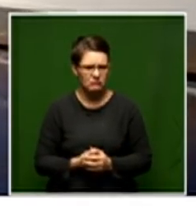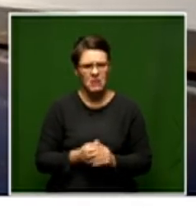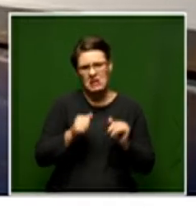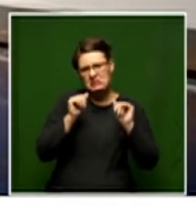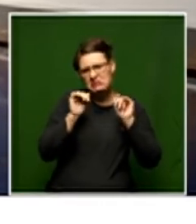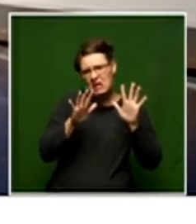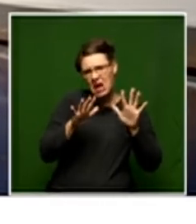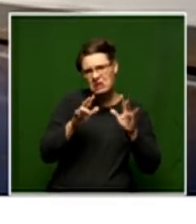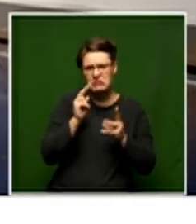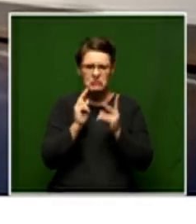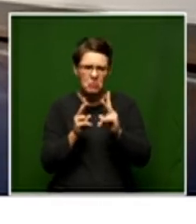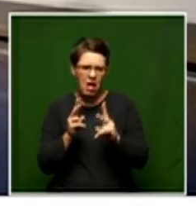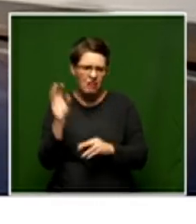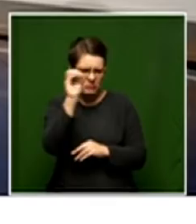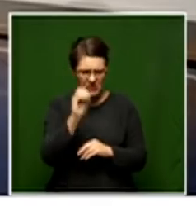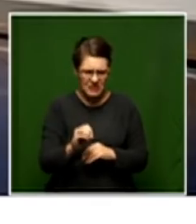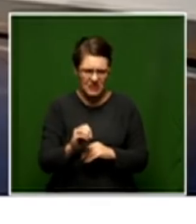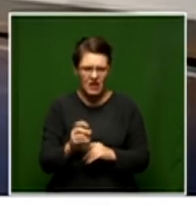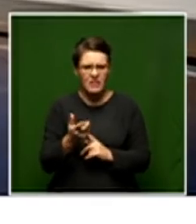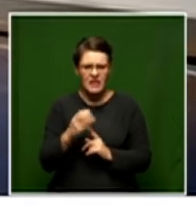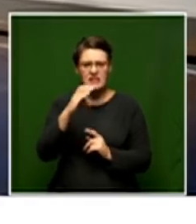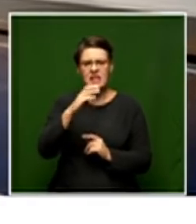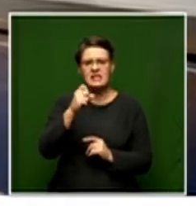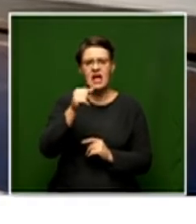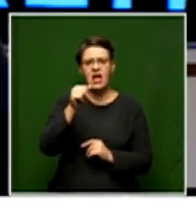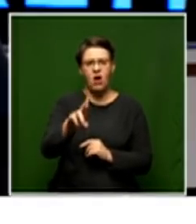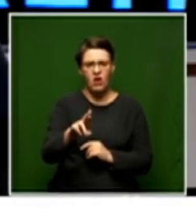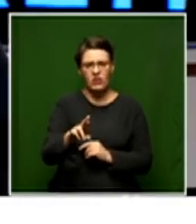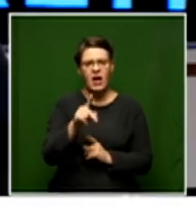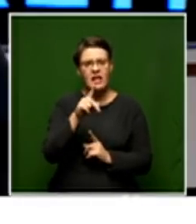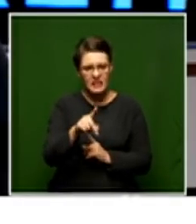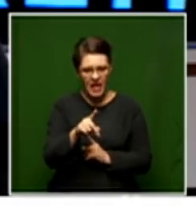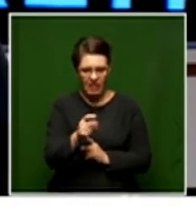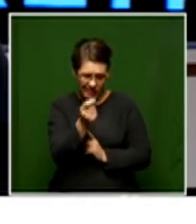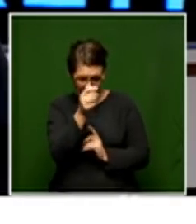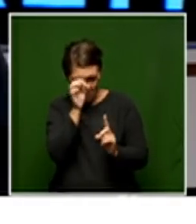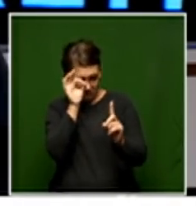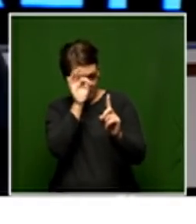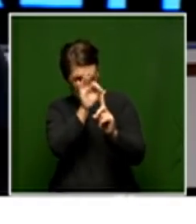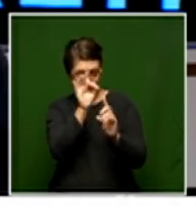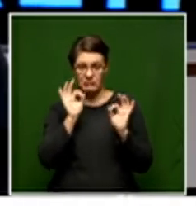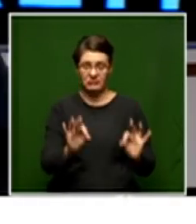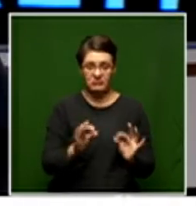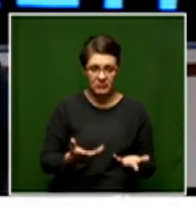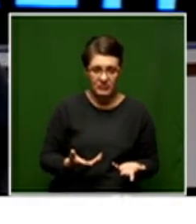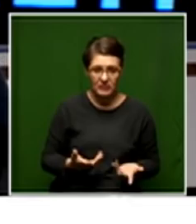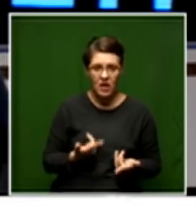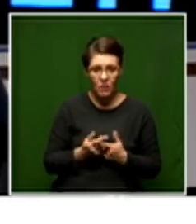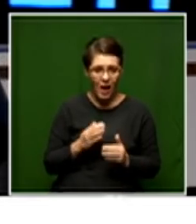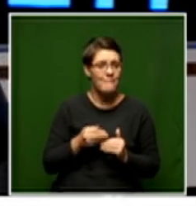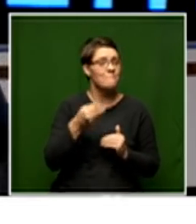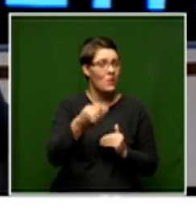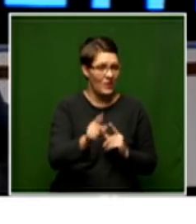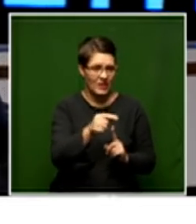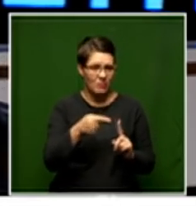10-12%. 10-12%. That is, then the CSR usually gets decimally accurate. Okay. And we are beyond